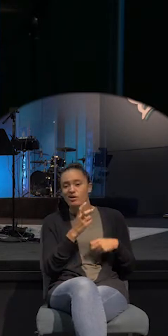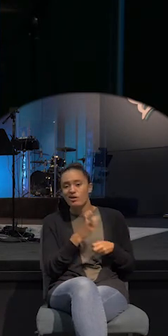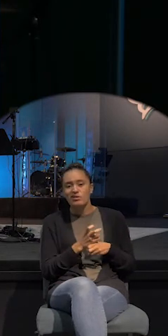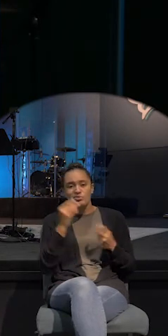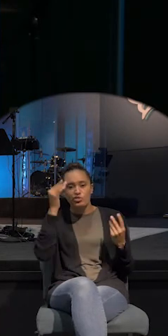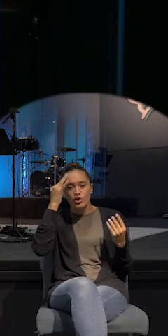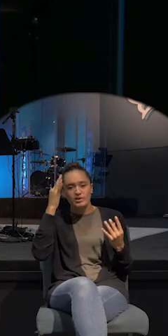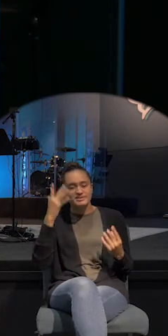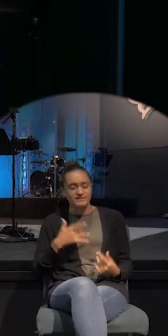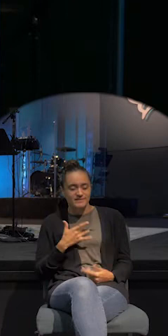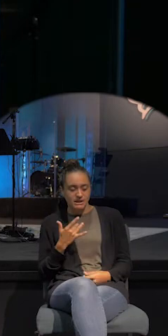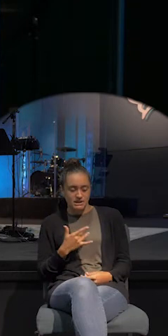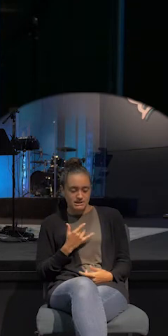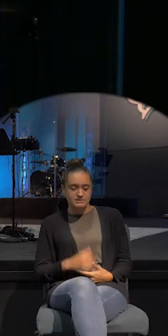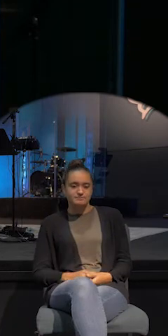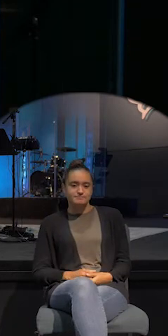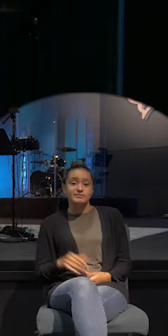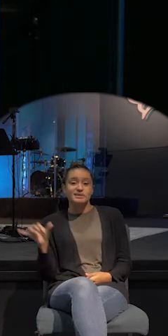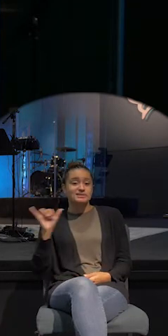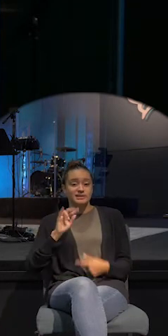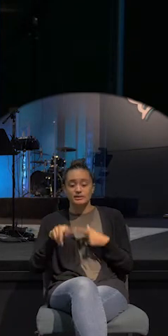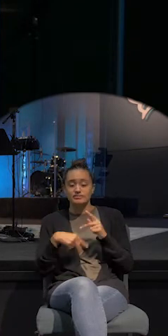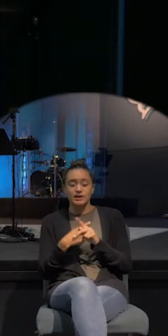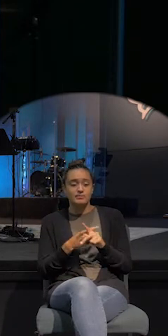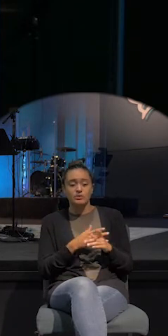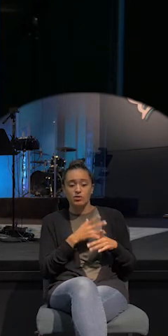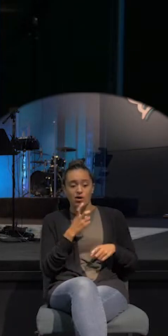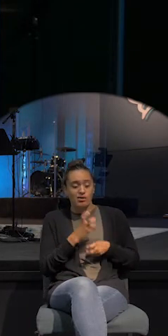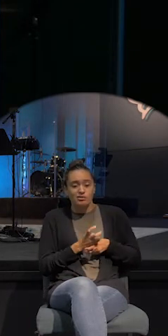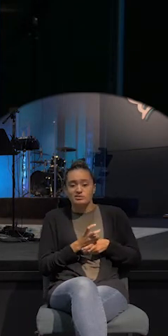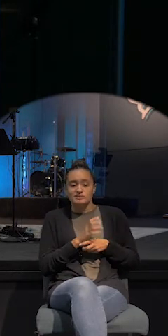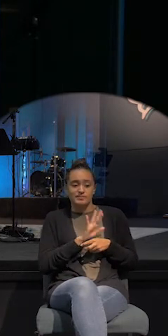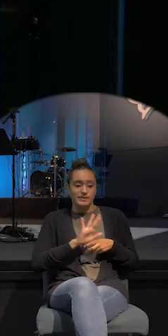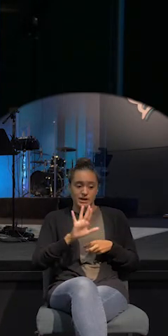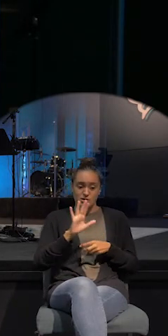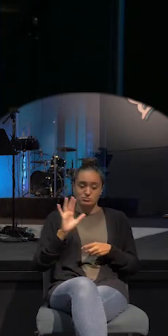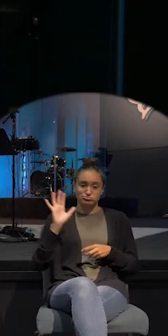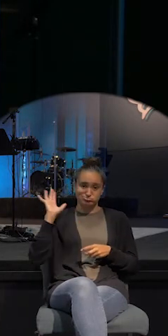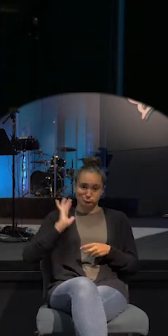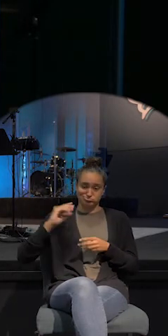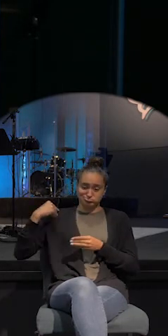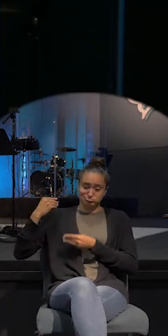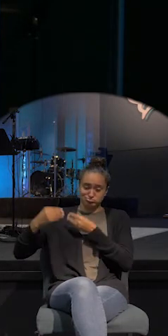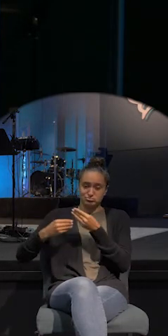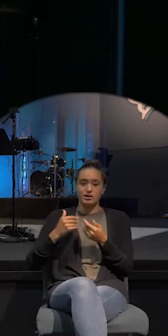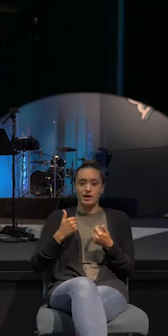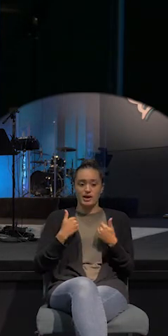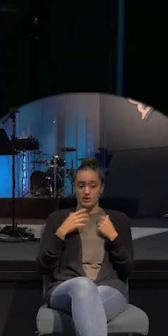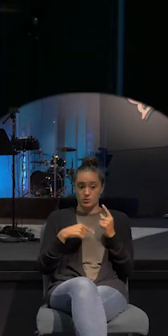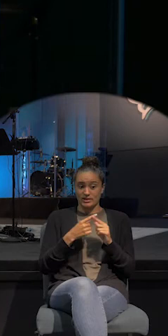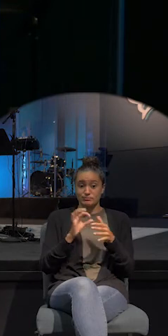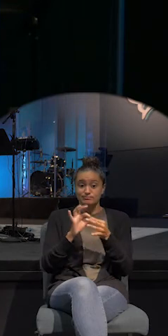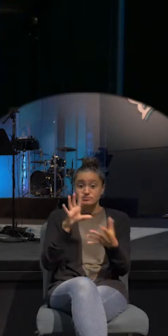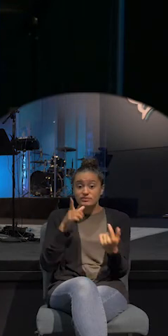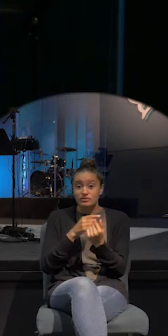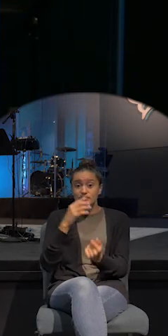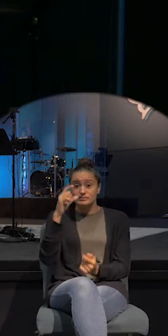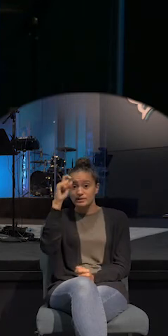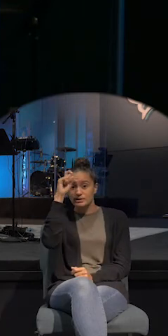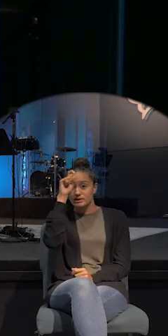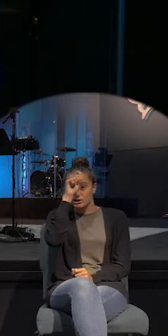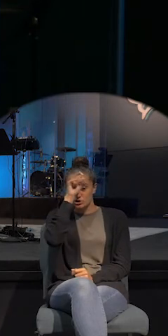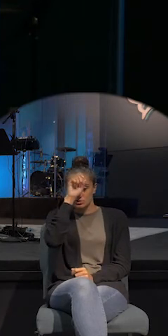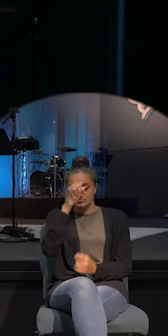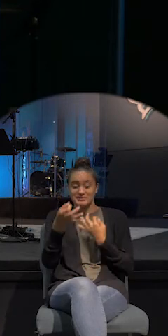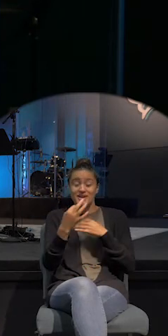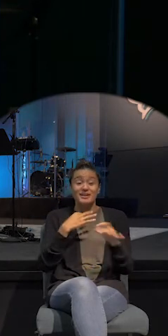feelings. It's the same kind of hardness their ancestors had when they were freed from Egypt. Instead of rejoicing at the freedom they were given,